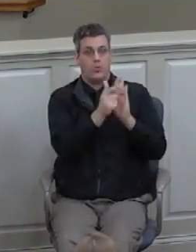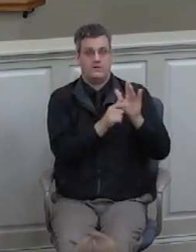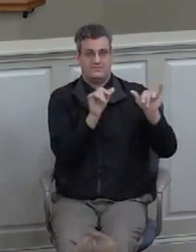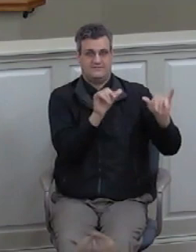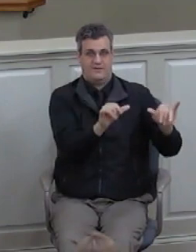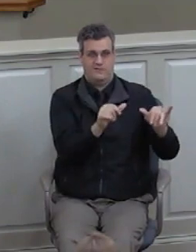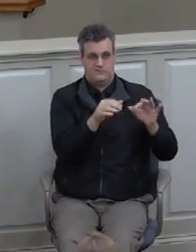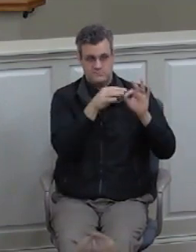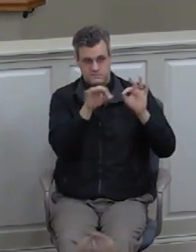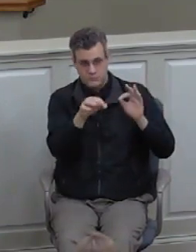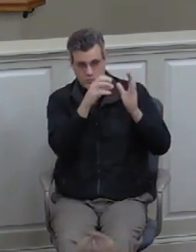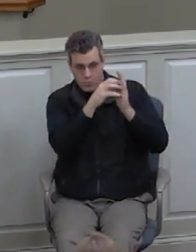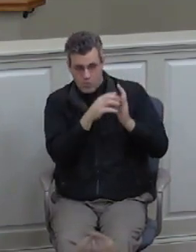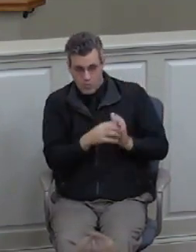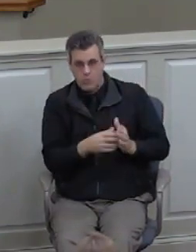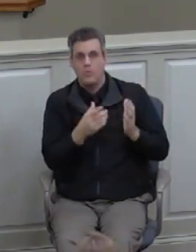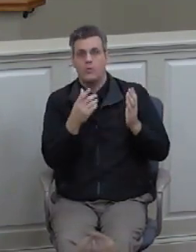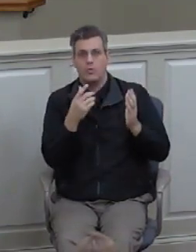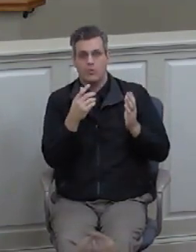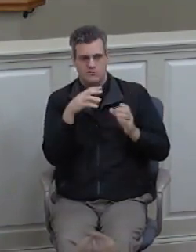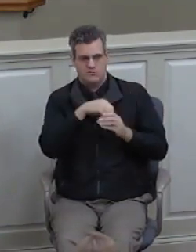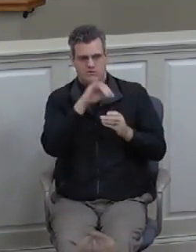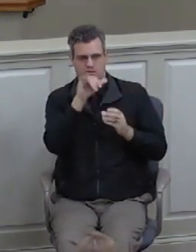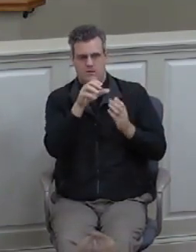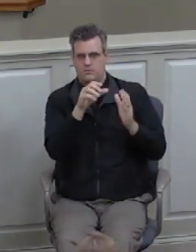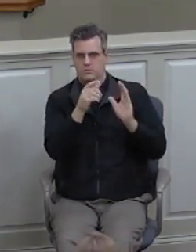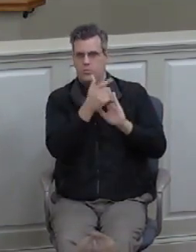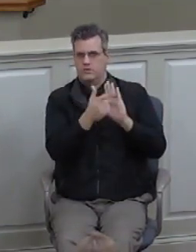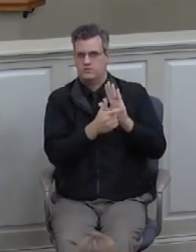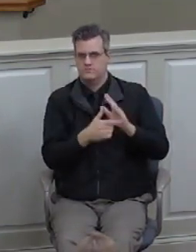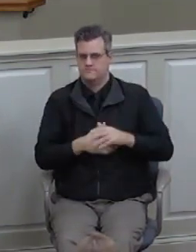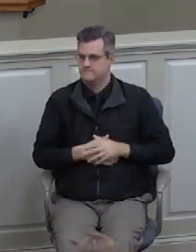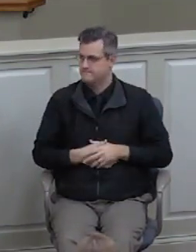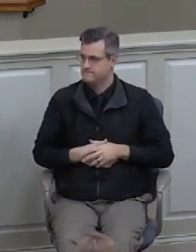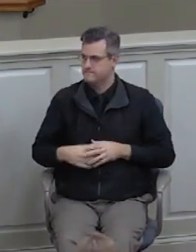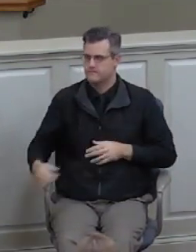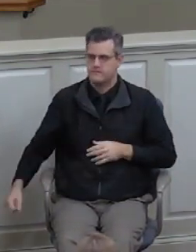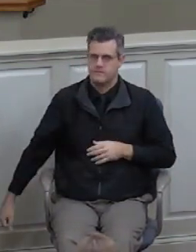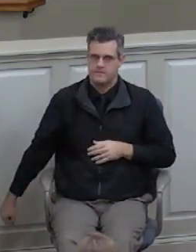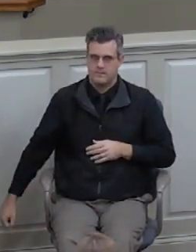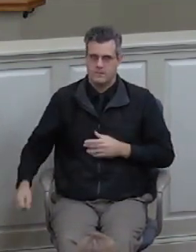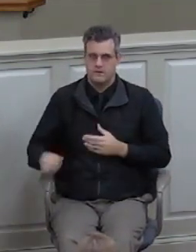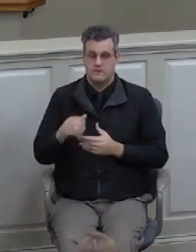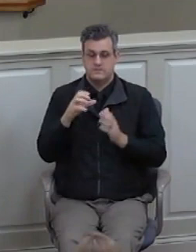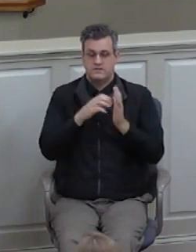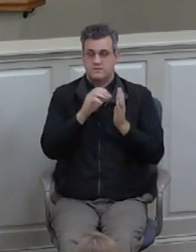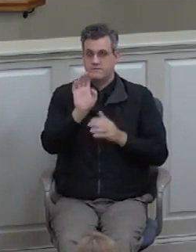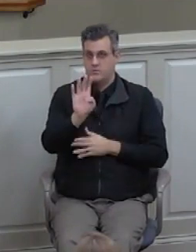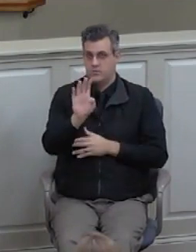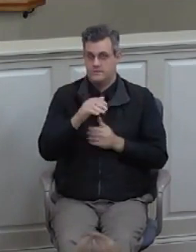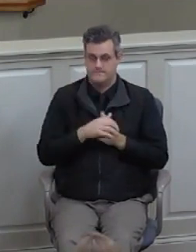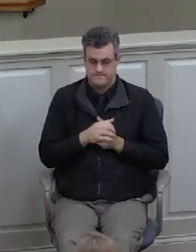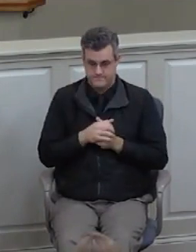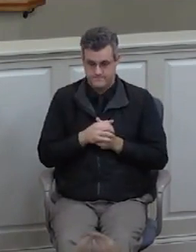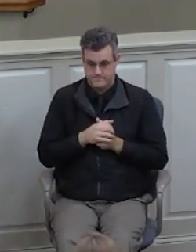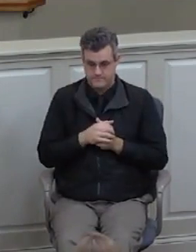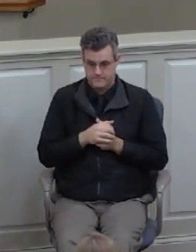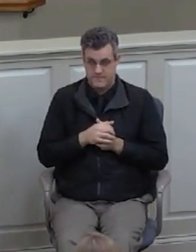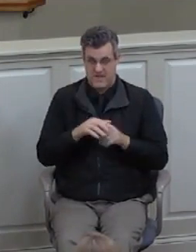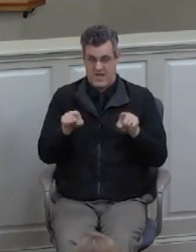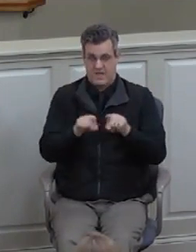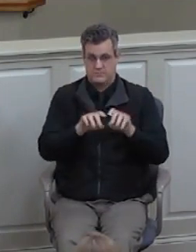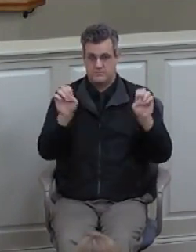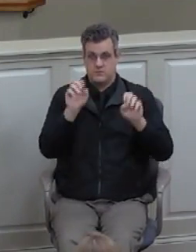sentences, clauses, or sections or part of this ordinance. Section 4. As an emergency ordinance,